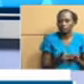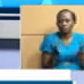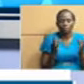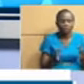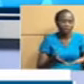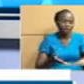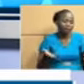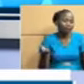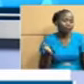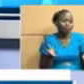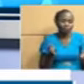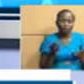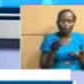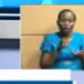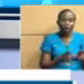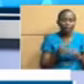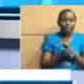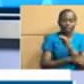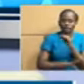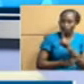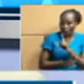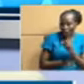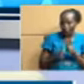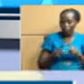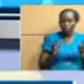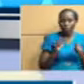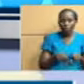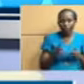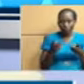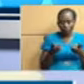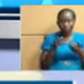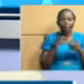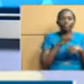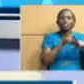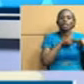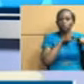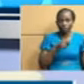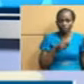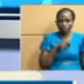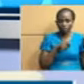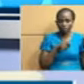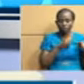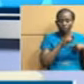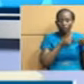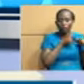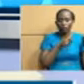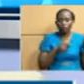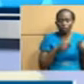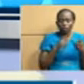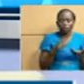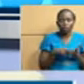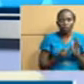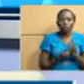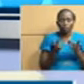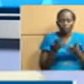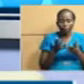should be happening in a country, but we should look at it as an entitlement. And this is the perspective